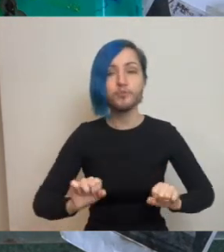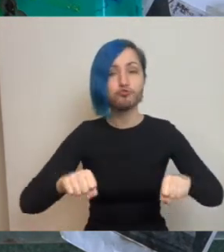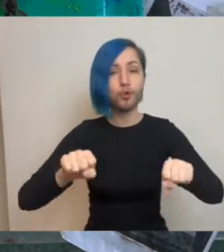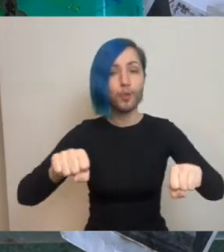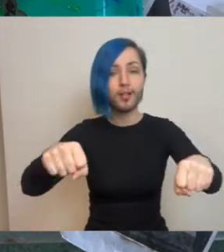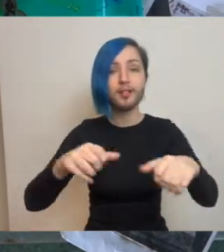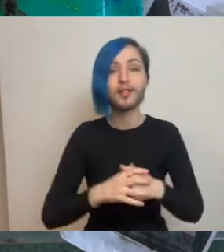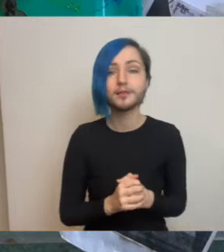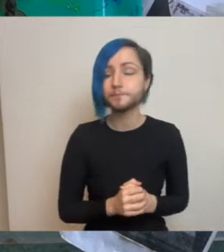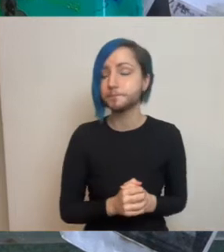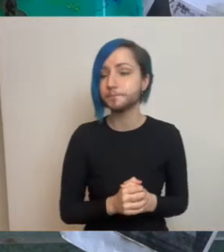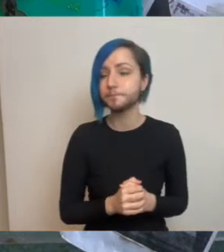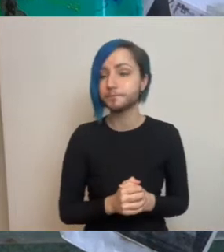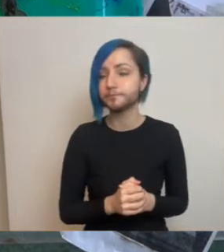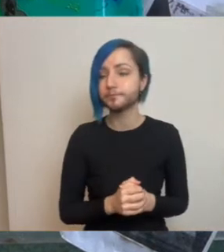it.